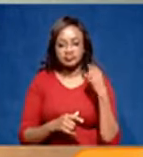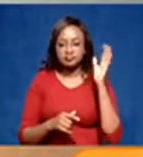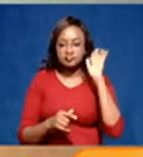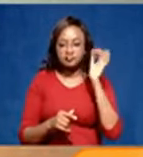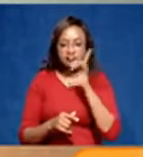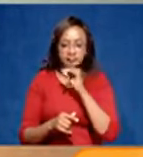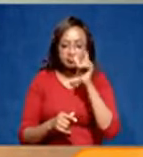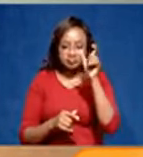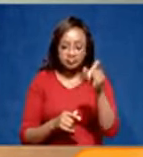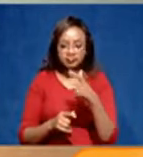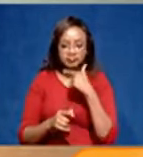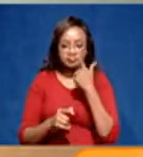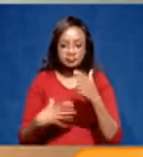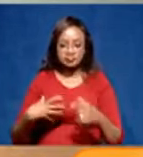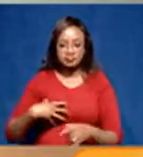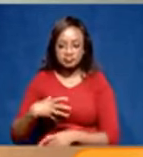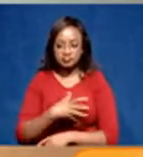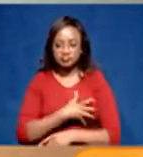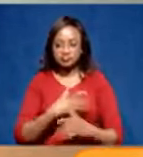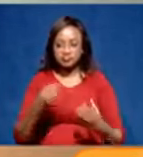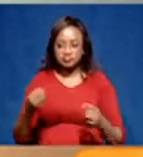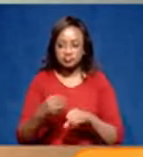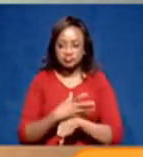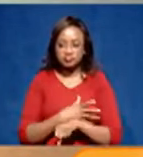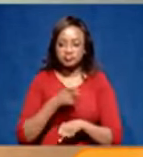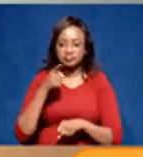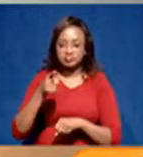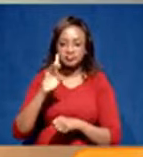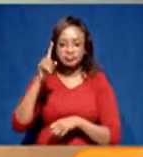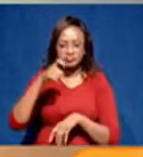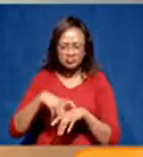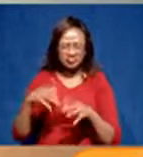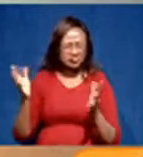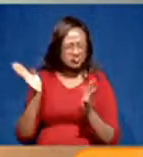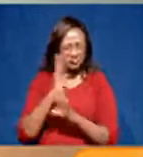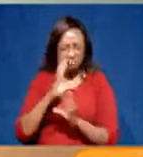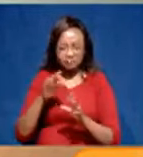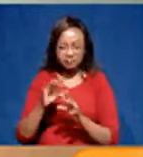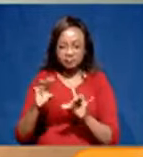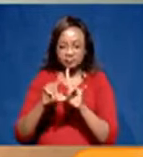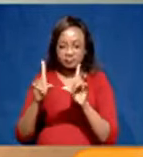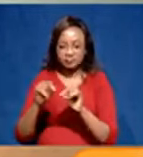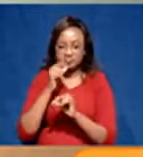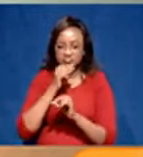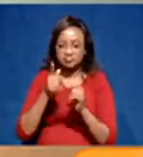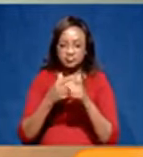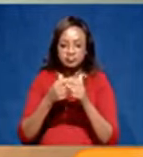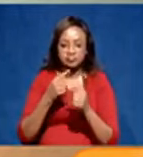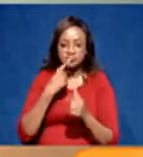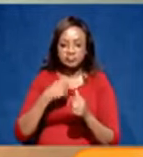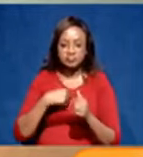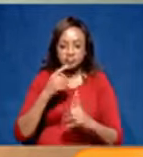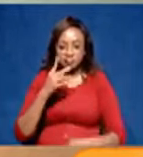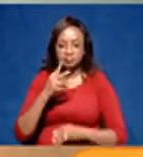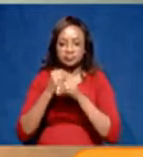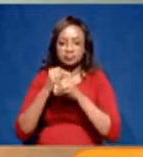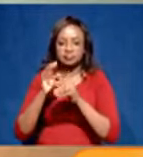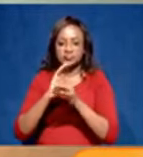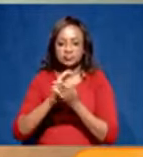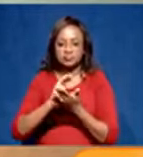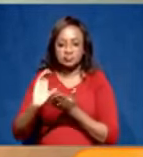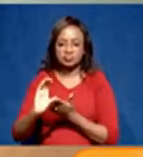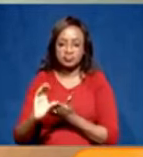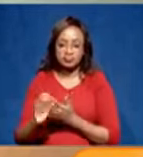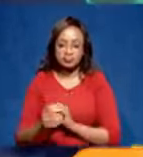had breast cancer, that at some point she exhausted. Then you're told you have to top up cash. You're told, kadi yako pesa imefanya